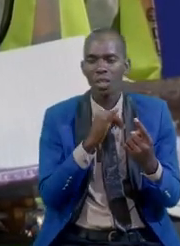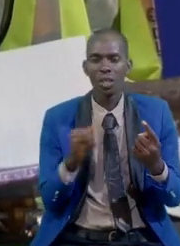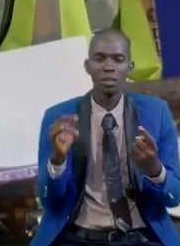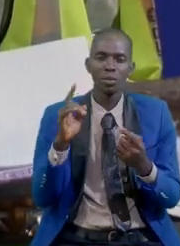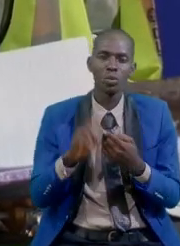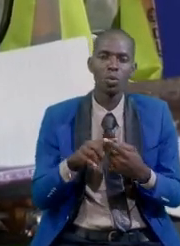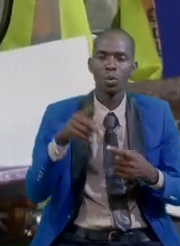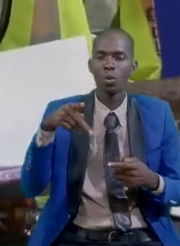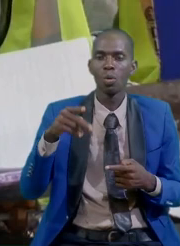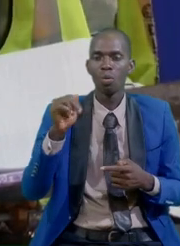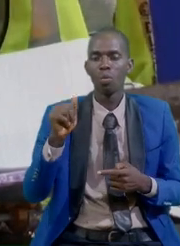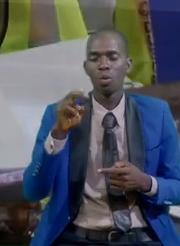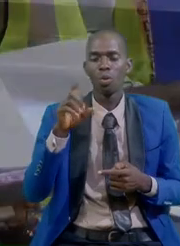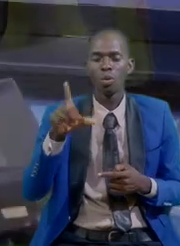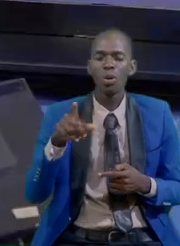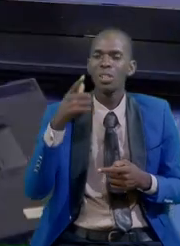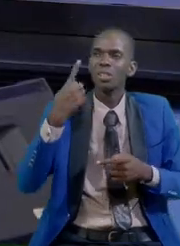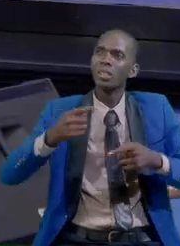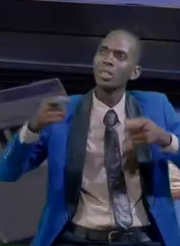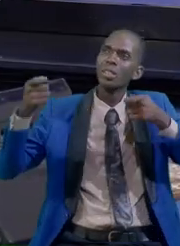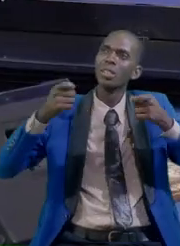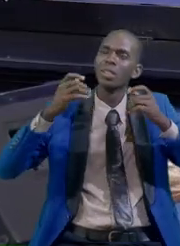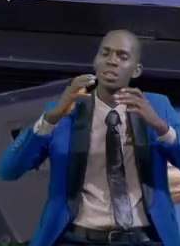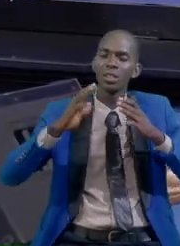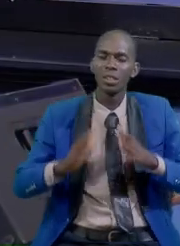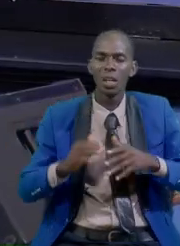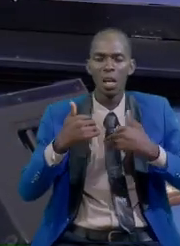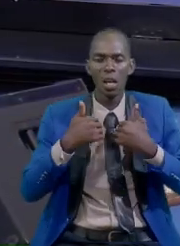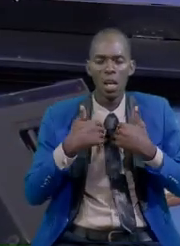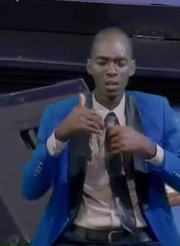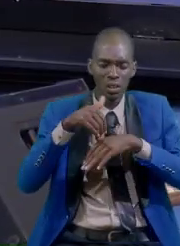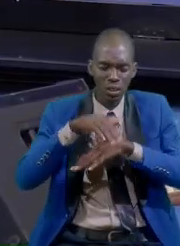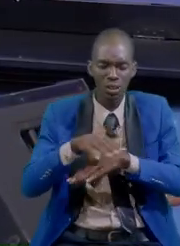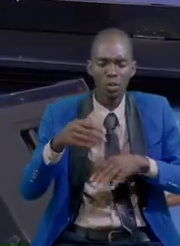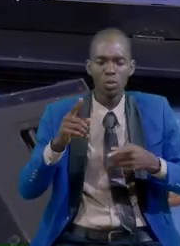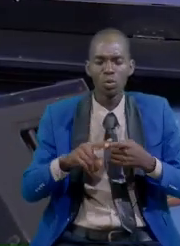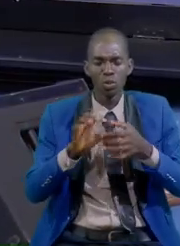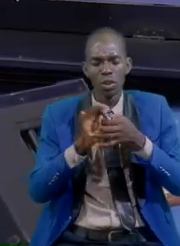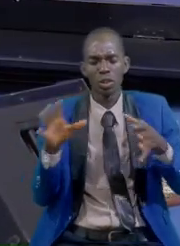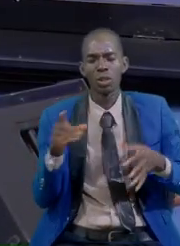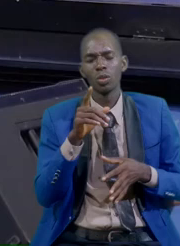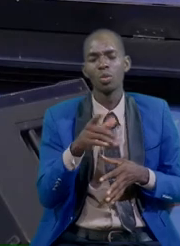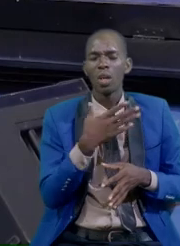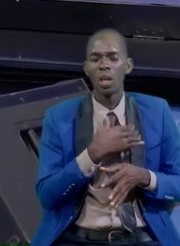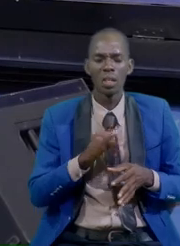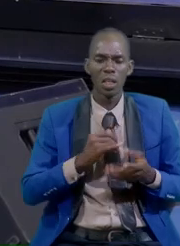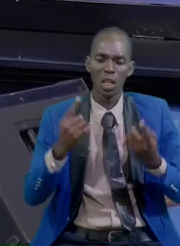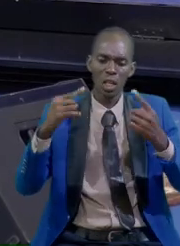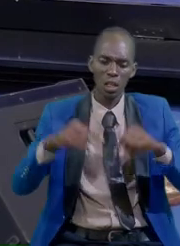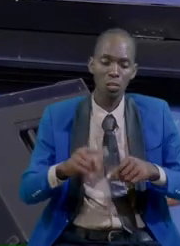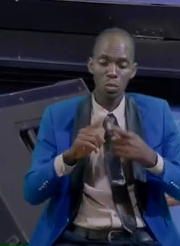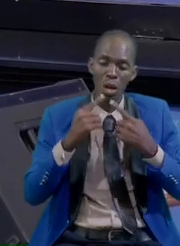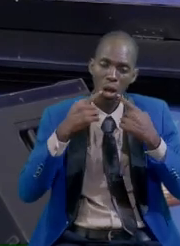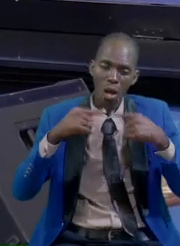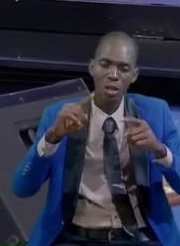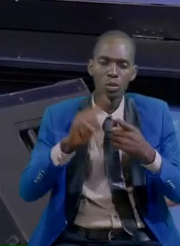the magistrates have sent to let you go. And I came to announce to you, all the